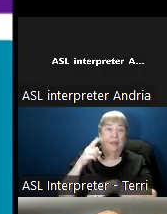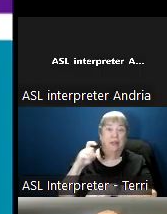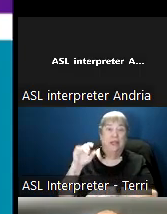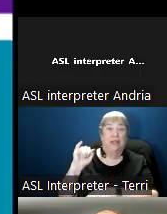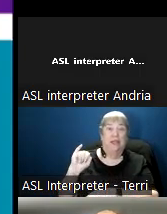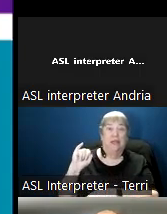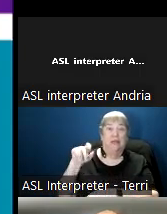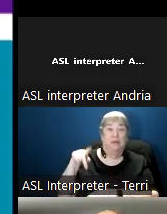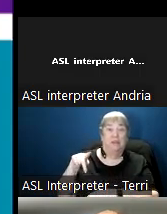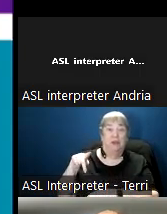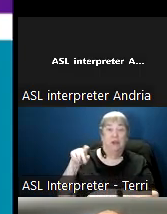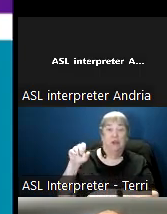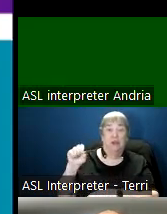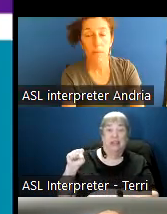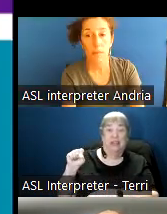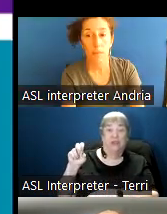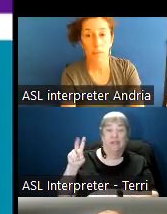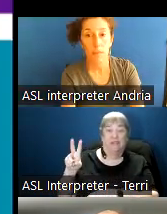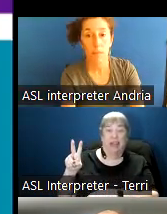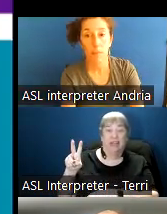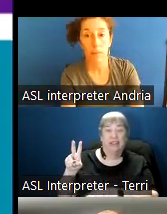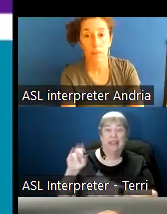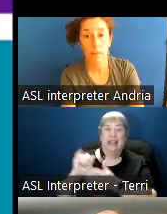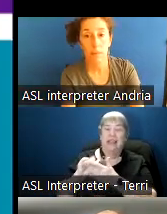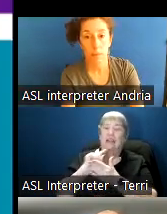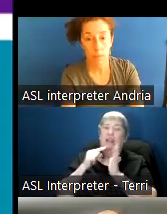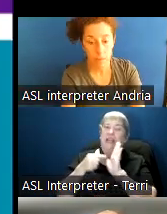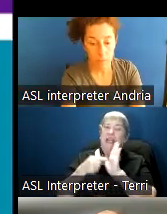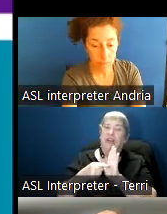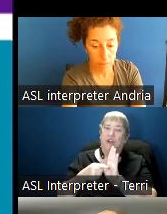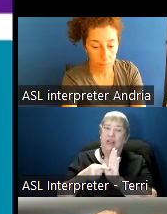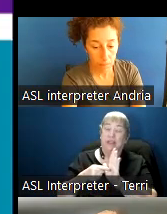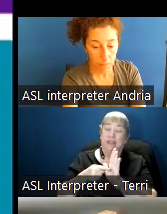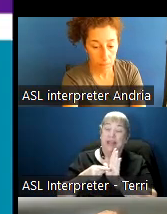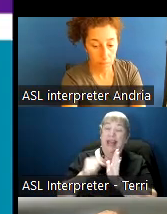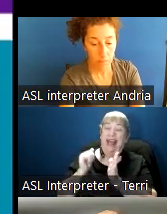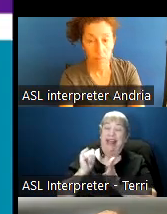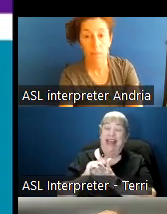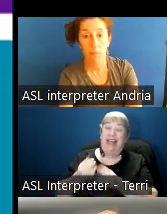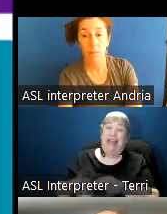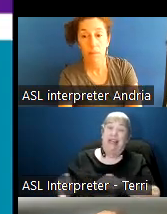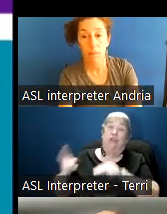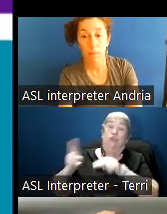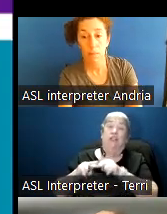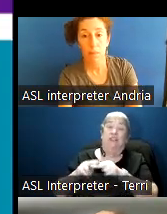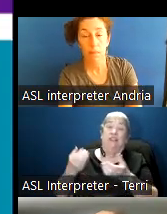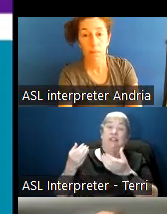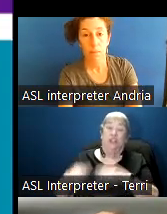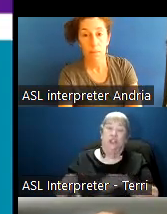indicator. Prior intimate partner sexual violence increases the likelihood of intimate partner homicide